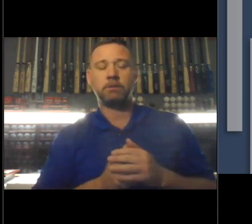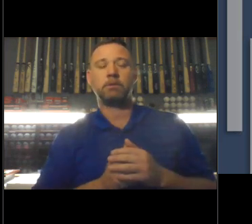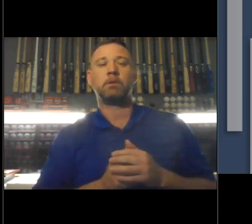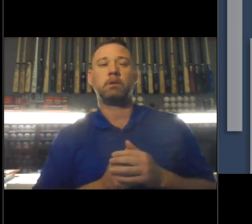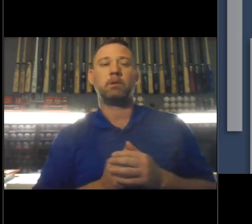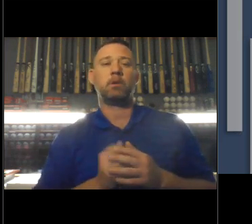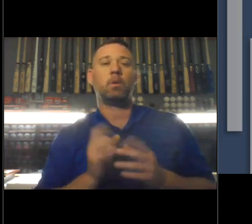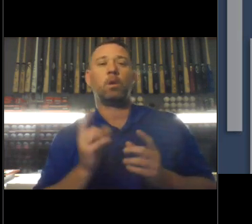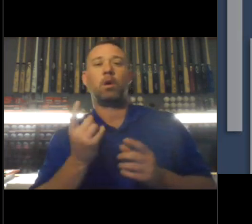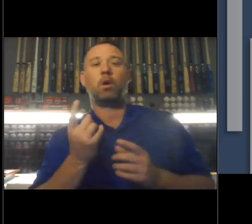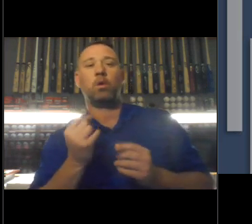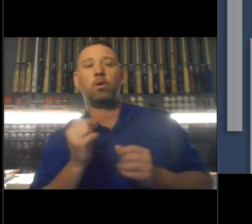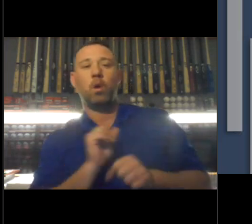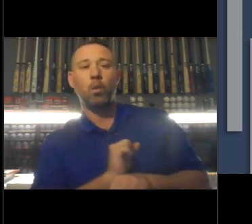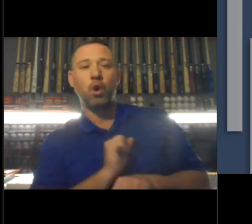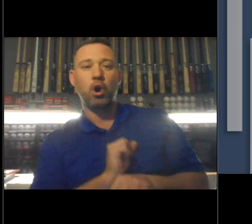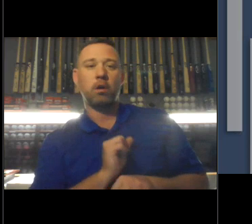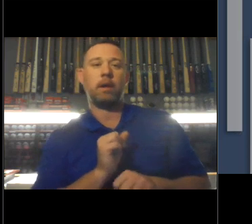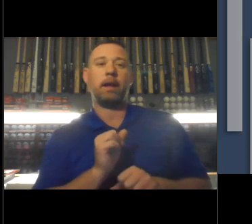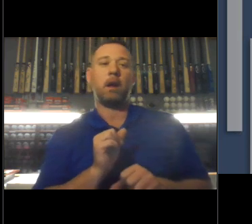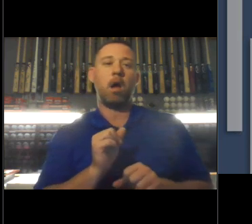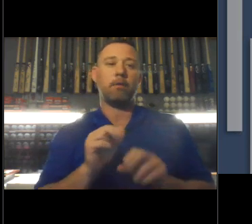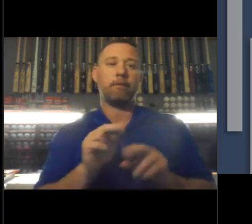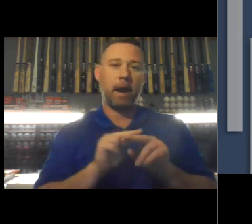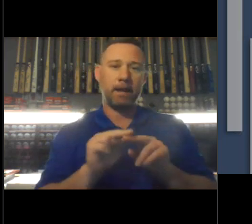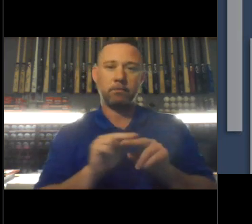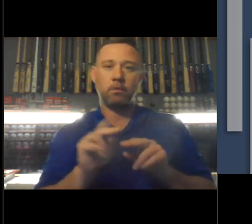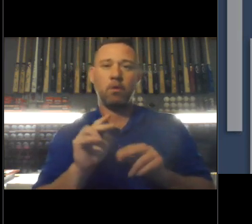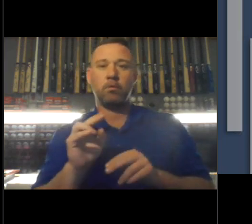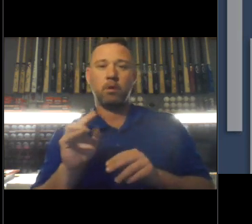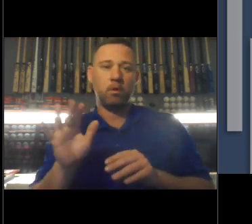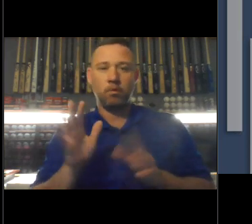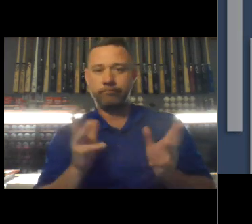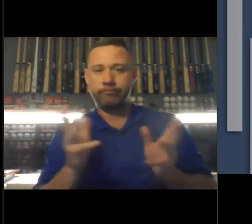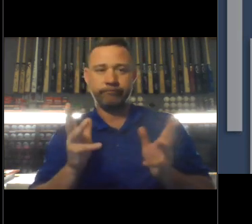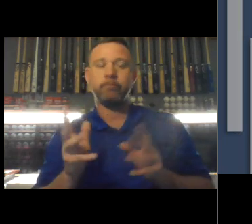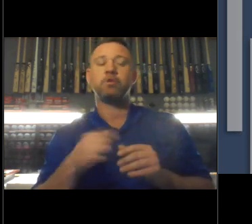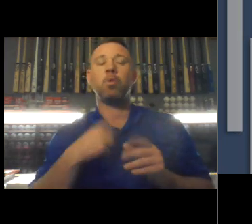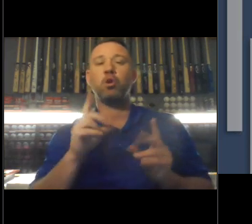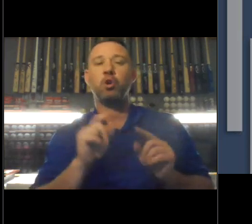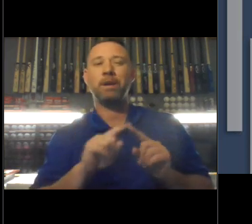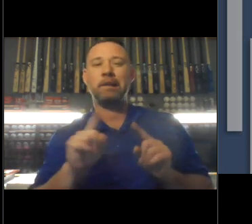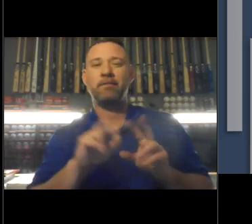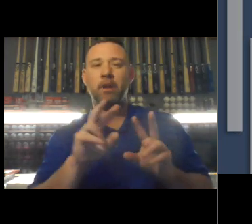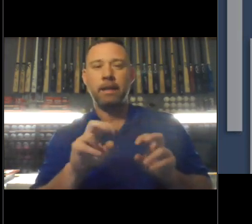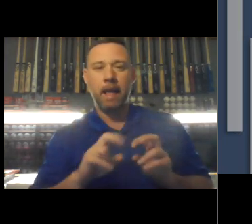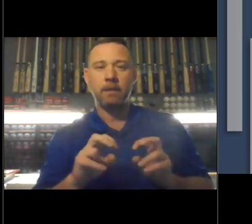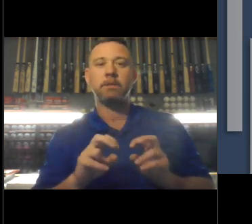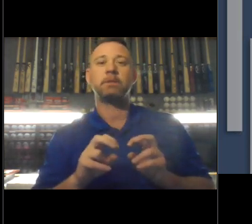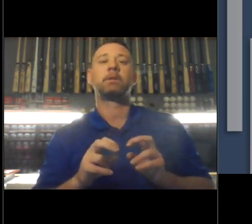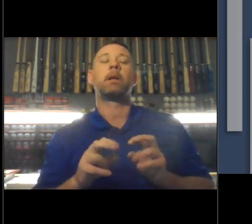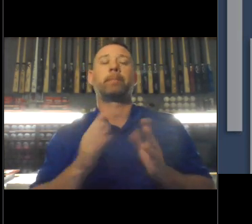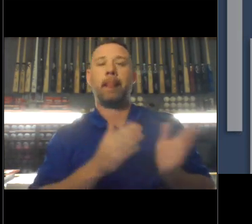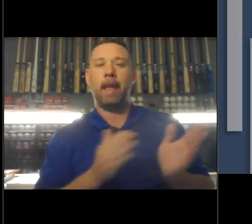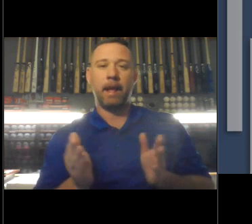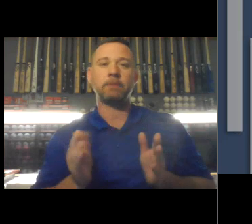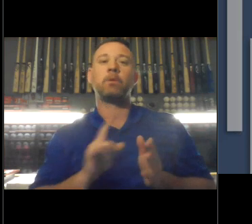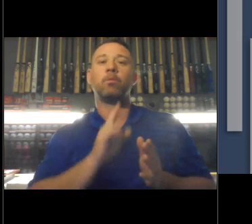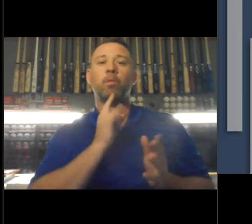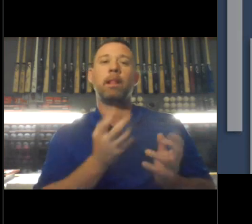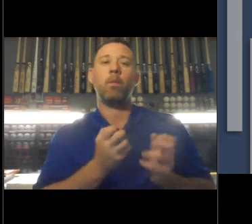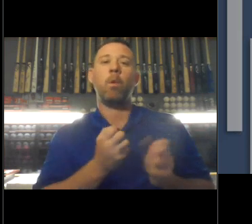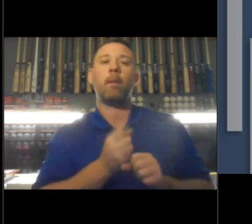We're doing work in the freight realm. And so we're doing a lot of different analyses, quarter plans, and we really want to make